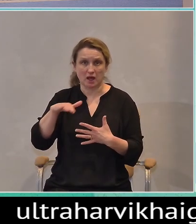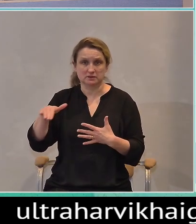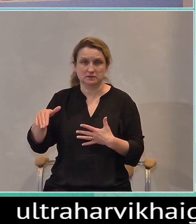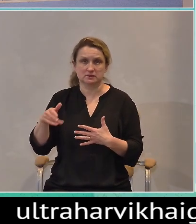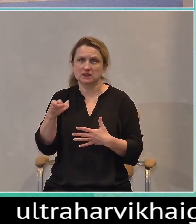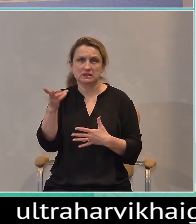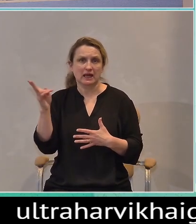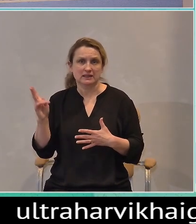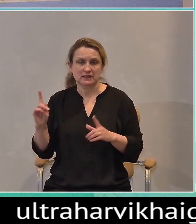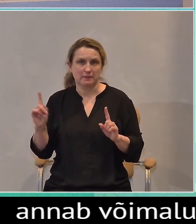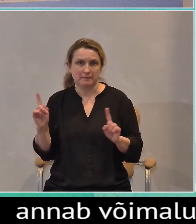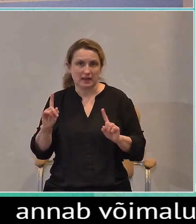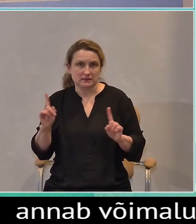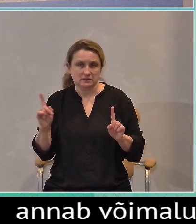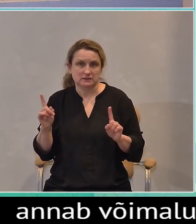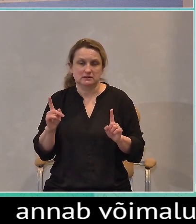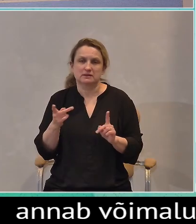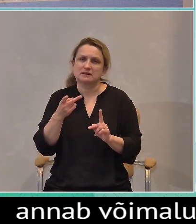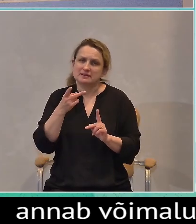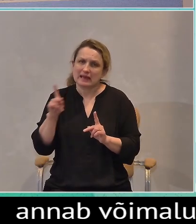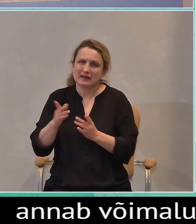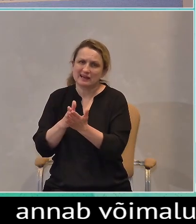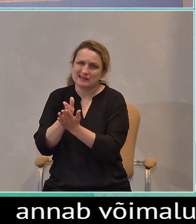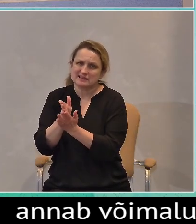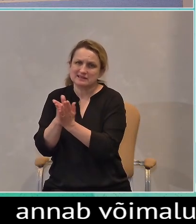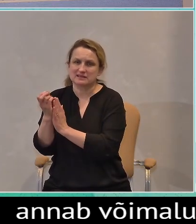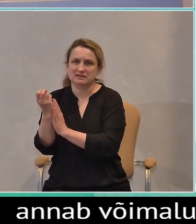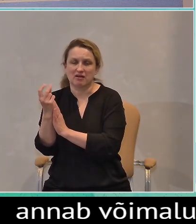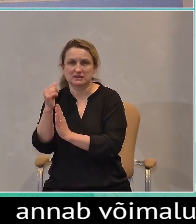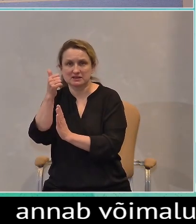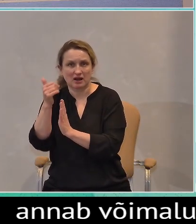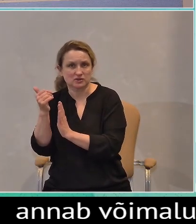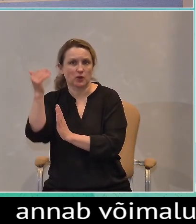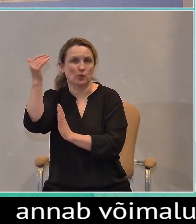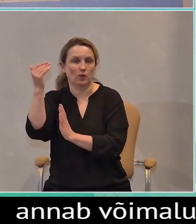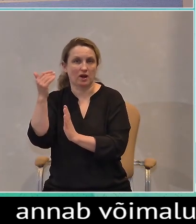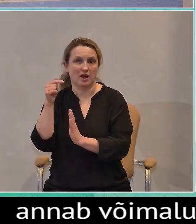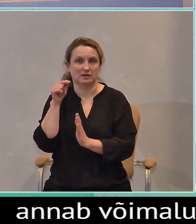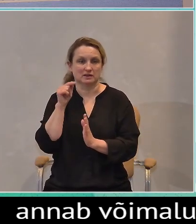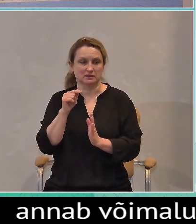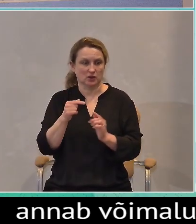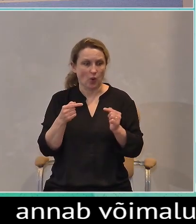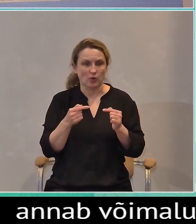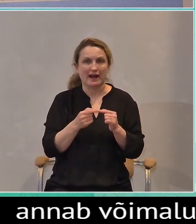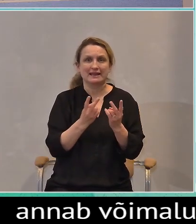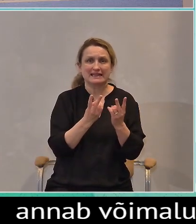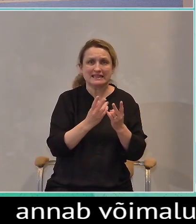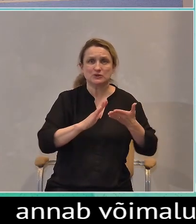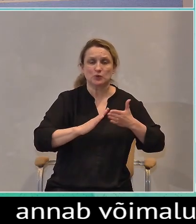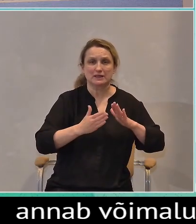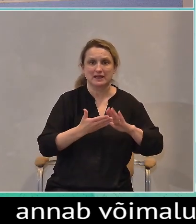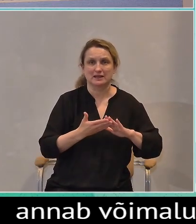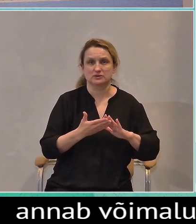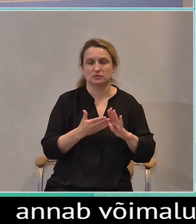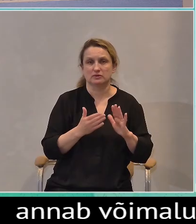many children live with this disease in Estonia. We were able to respond there were 6, whereas